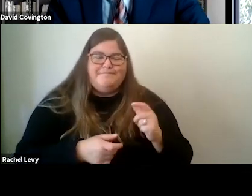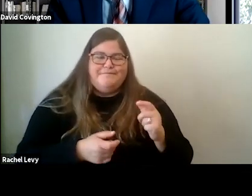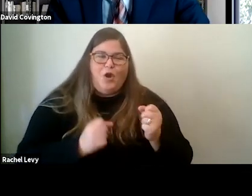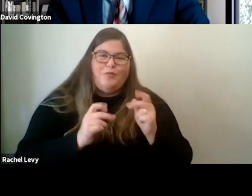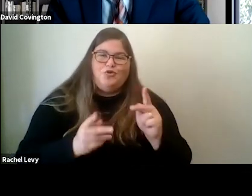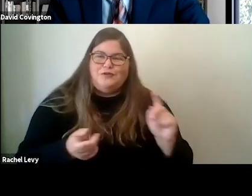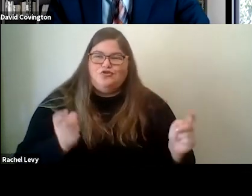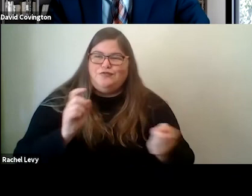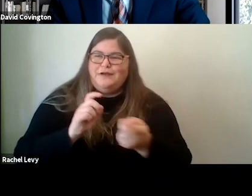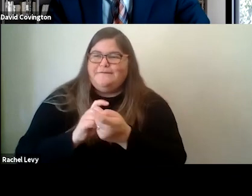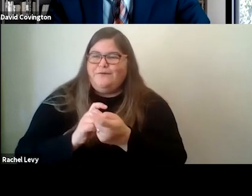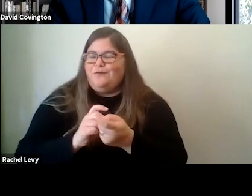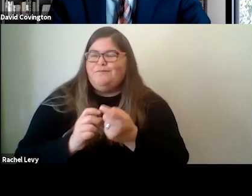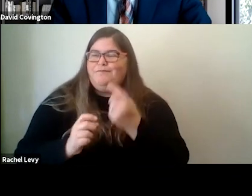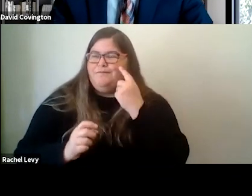what we have. So